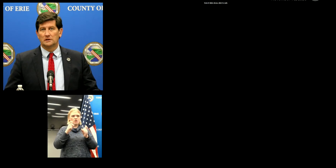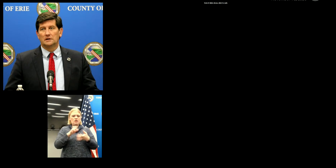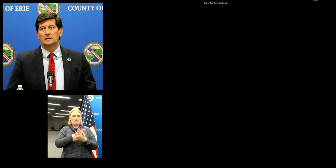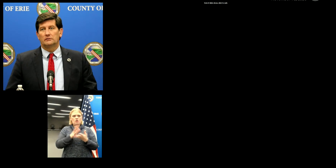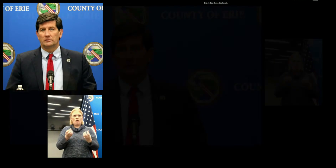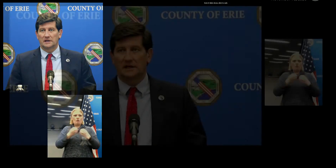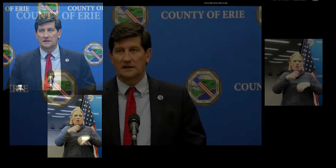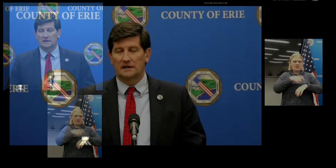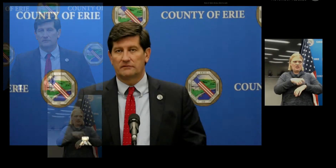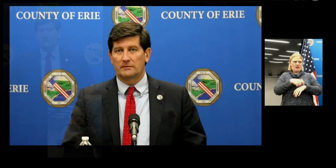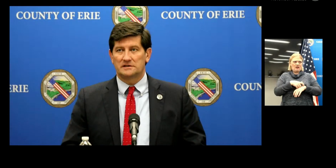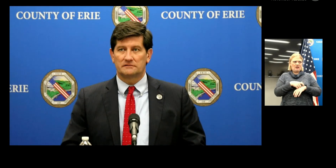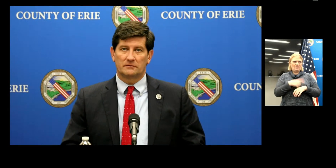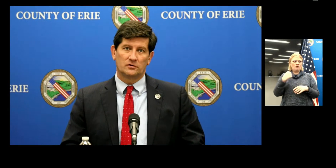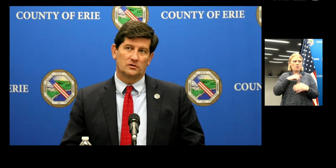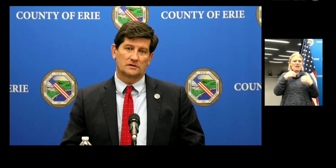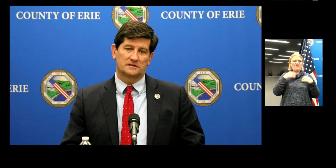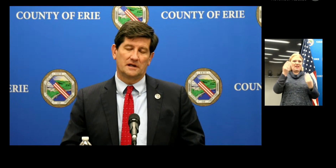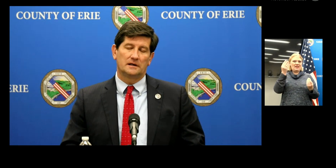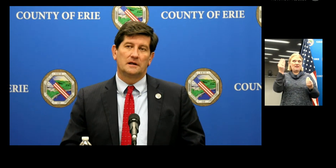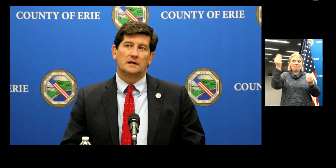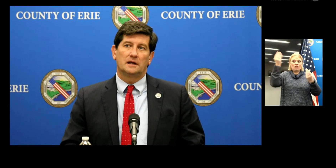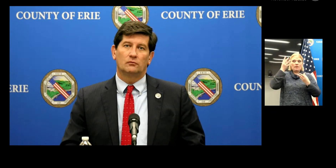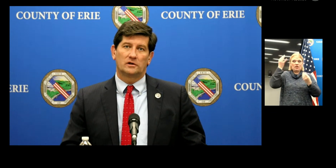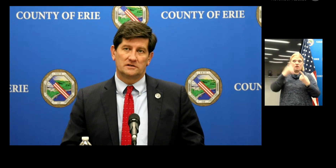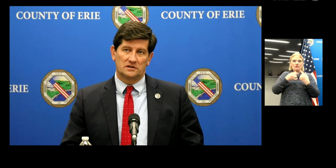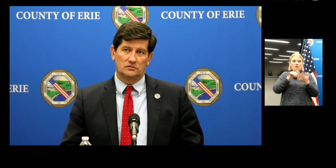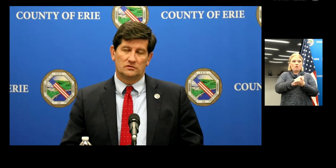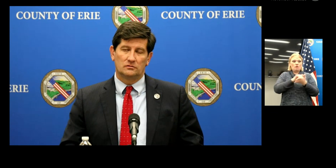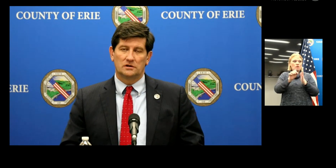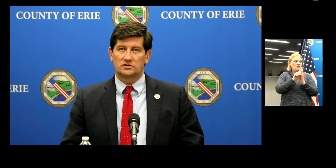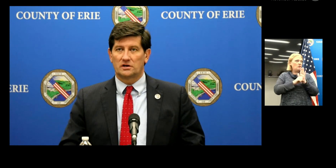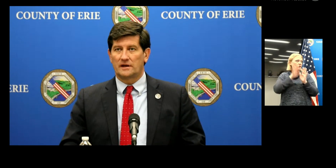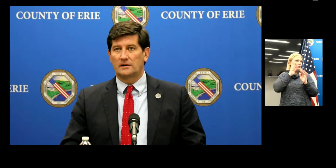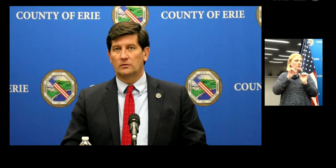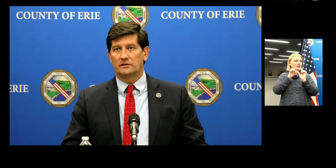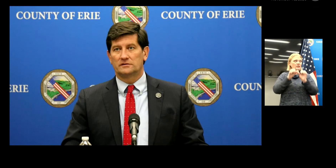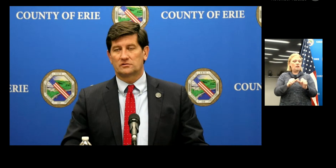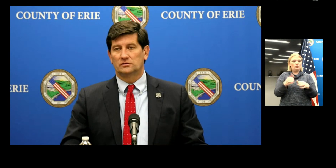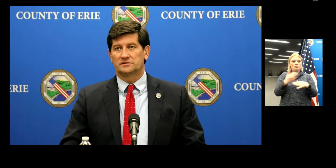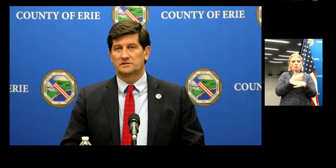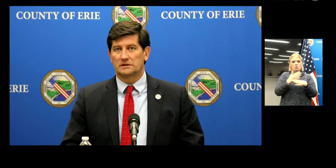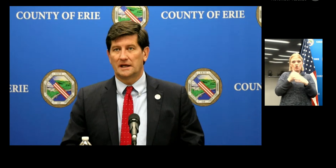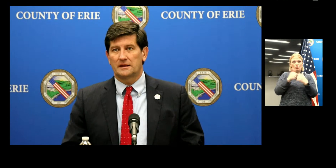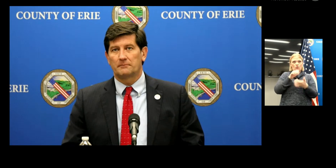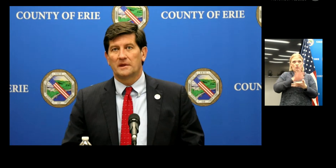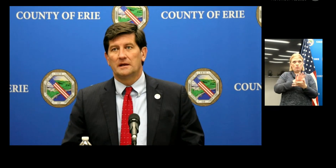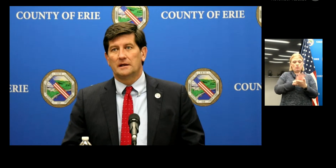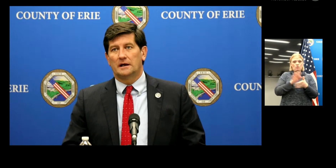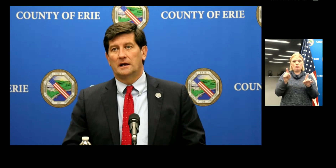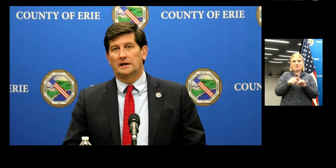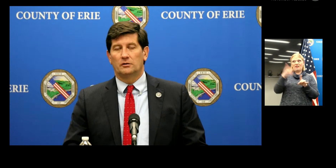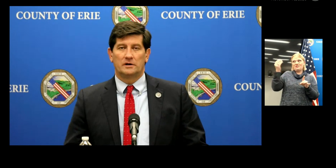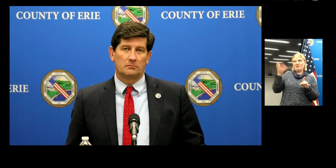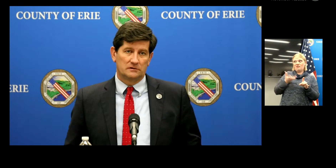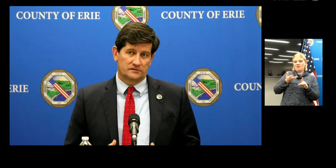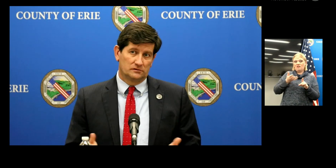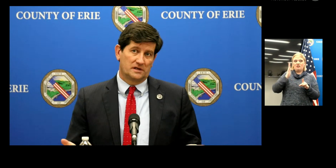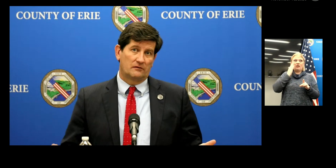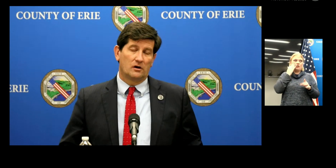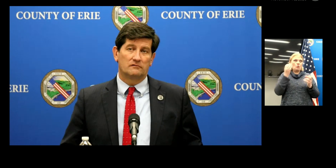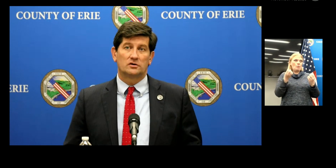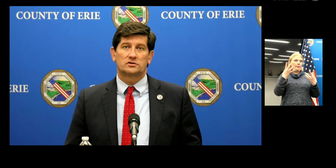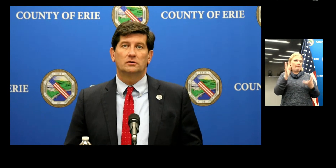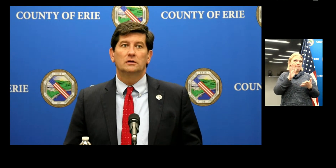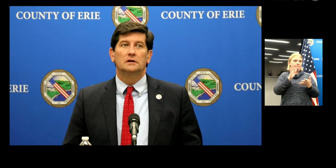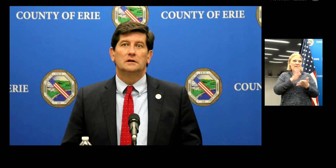So we've been getting that information from New York State, and we'll continue to share that with the schools as we get them. I know a number of schools